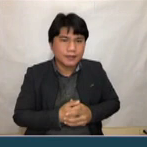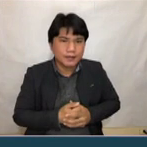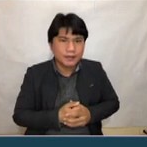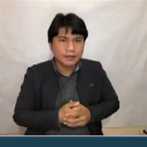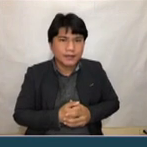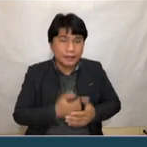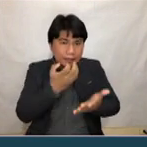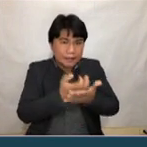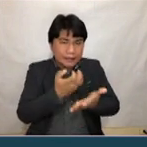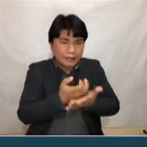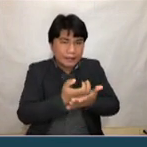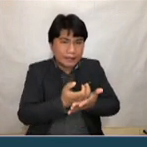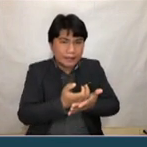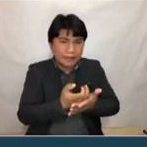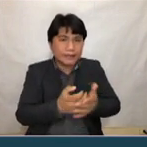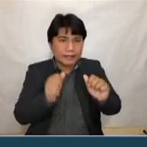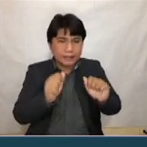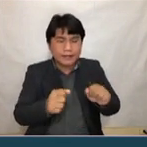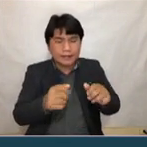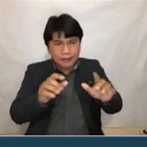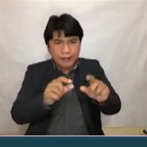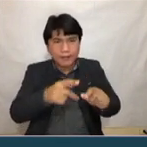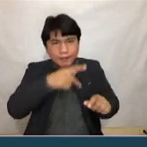economists and also folks in the private sector.